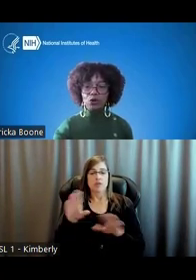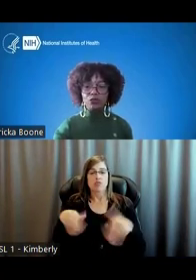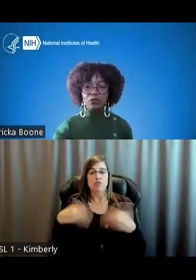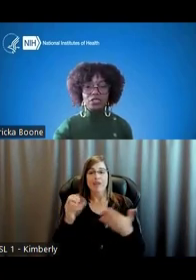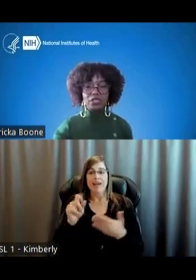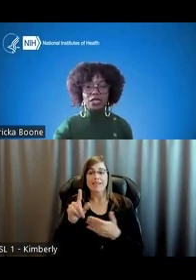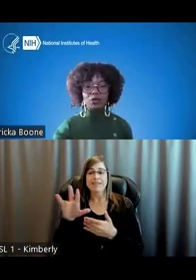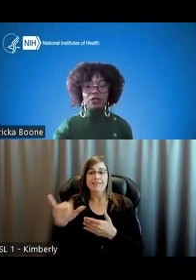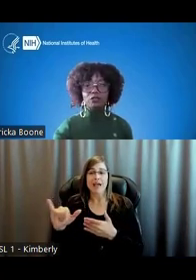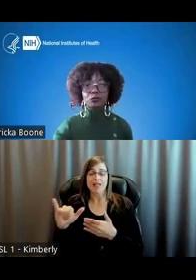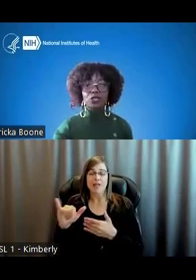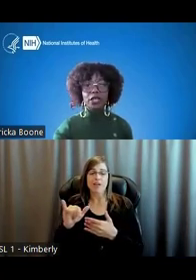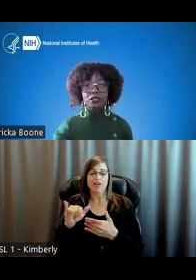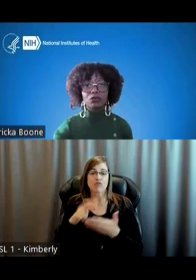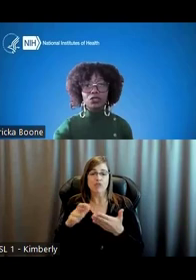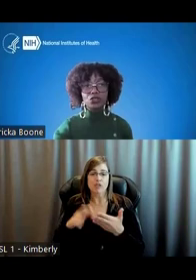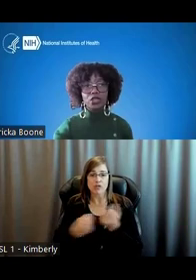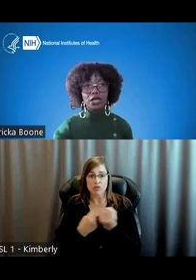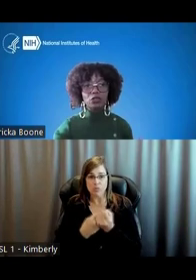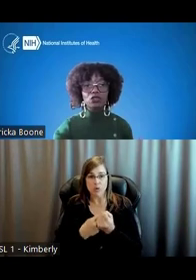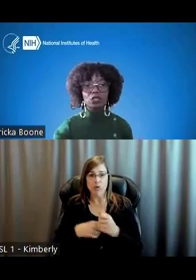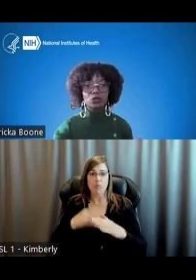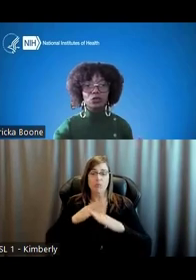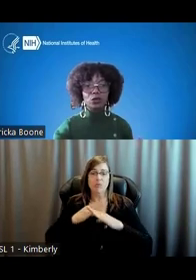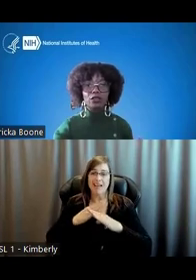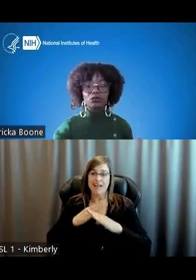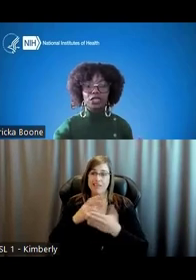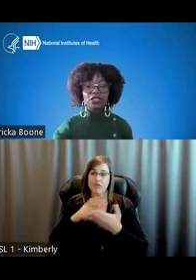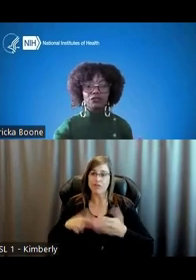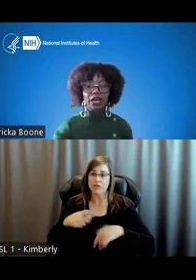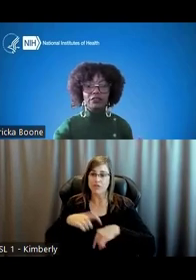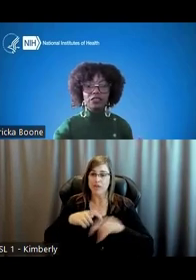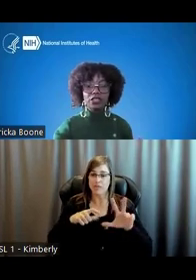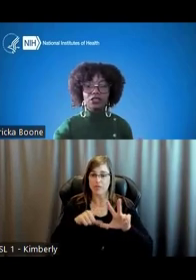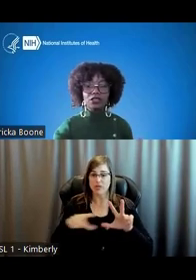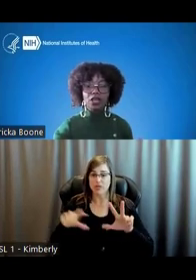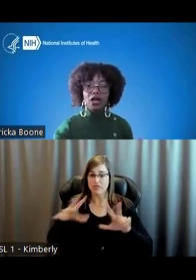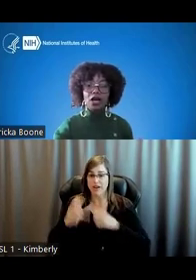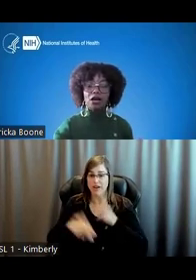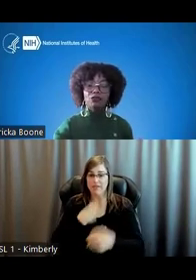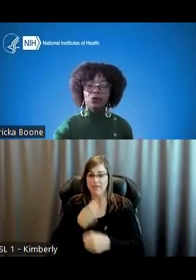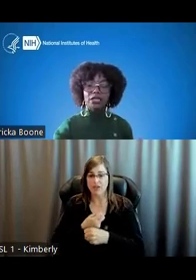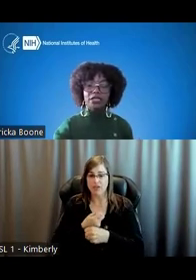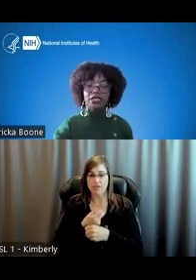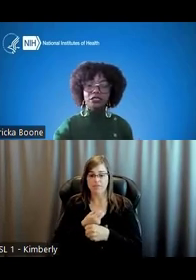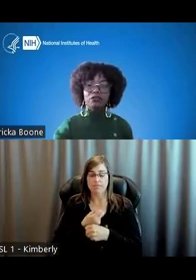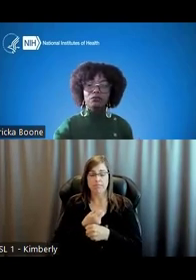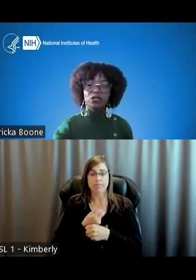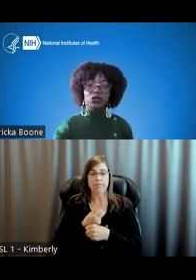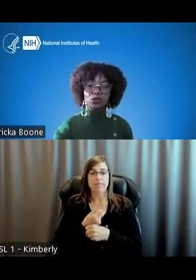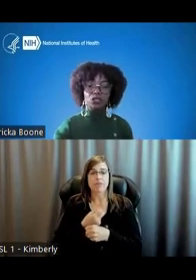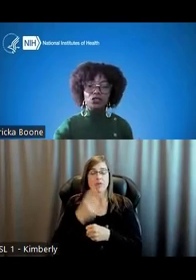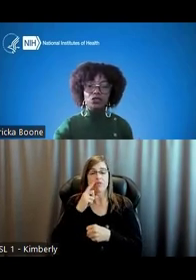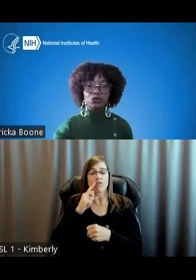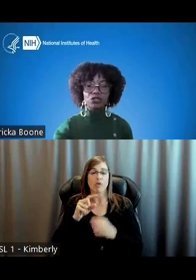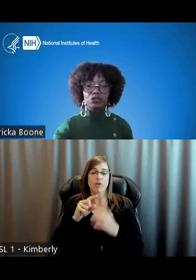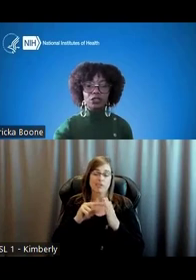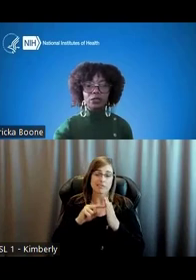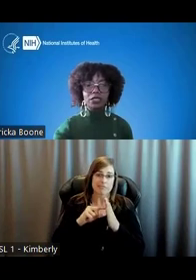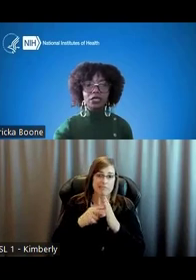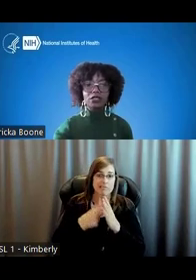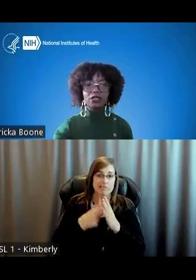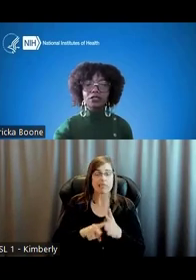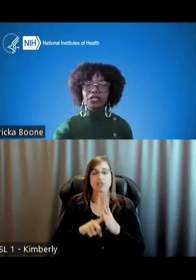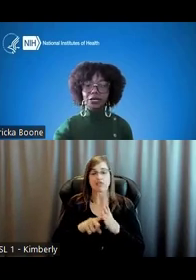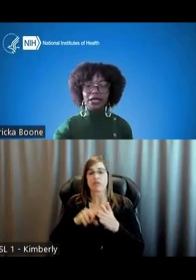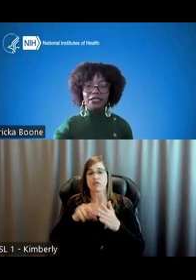research support for a sustained period of protected research time, usually between 3 to 5 years, for intensive mentor research career